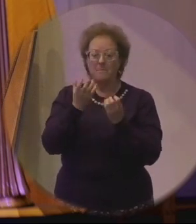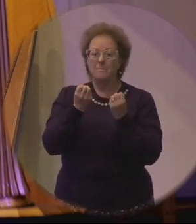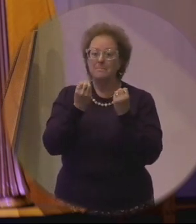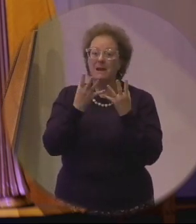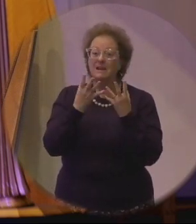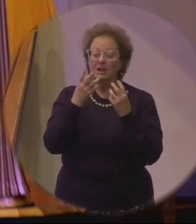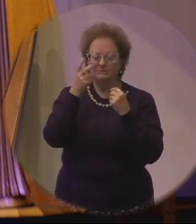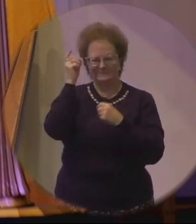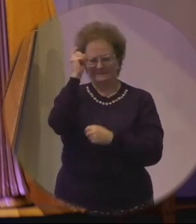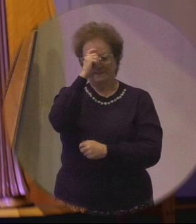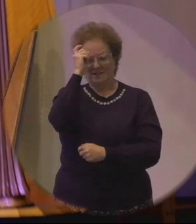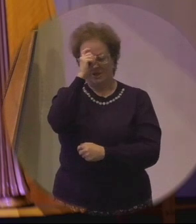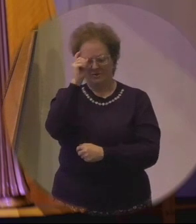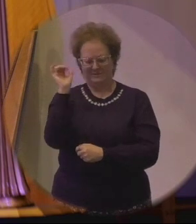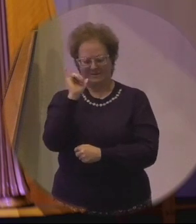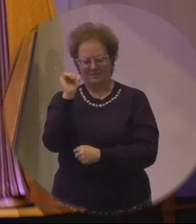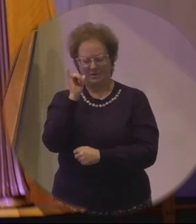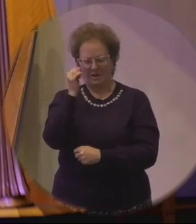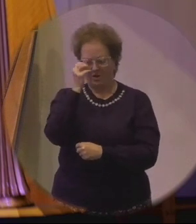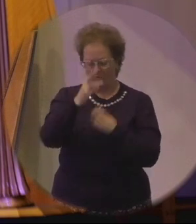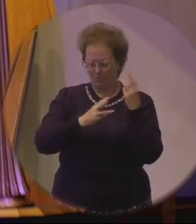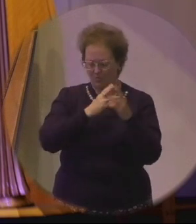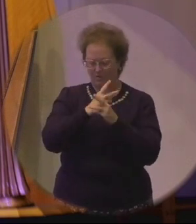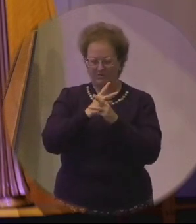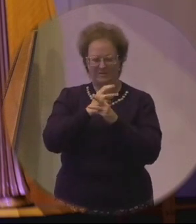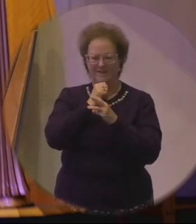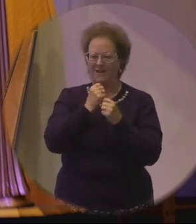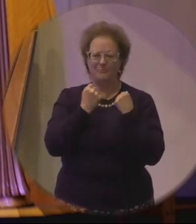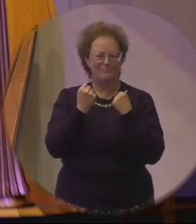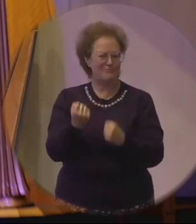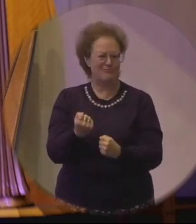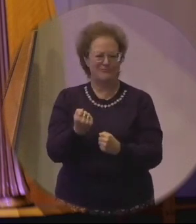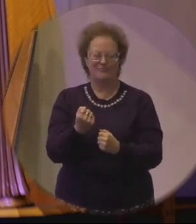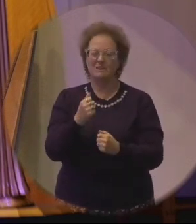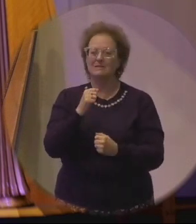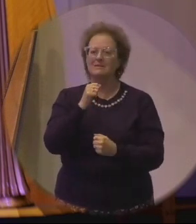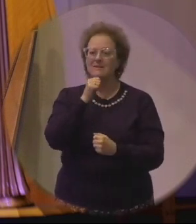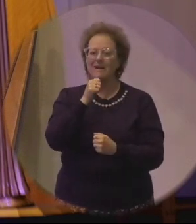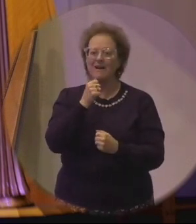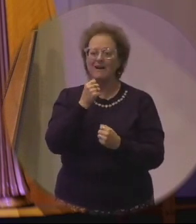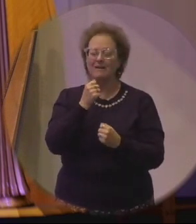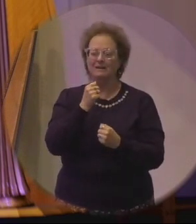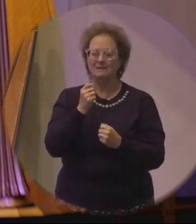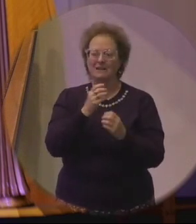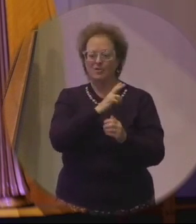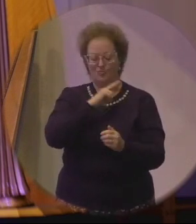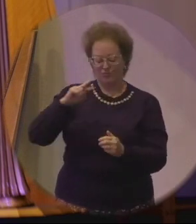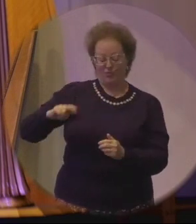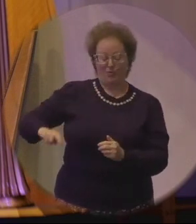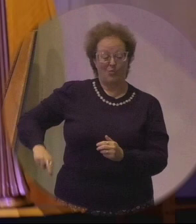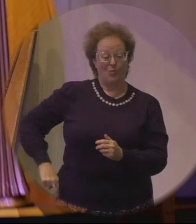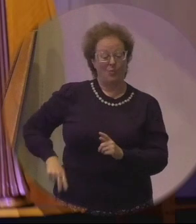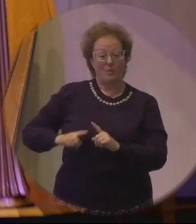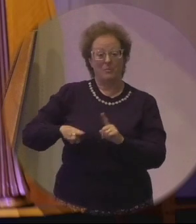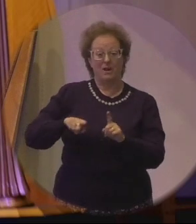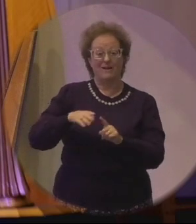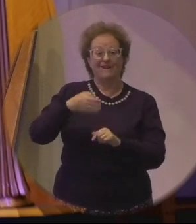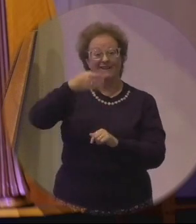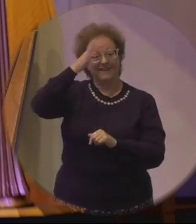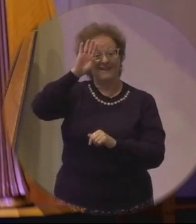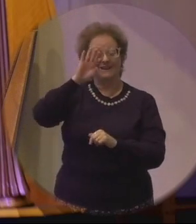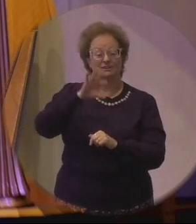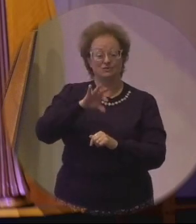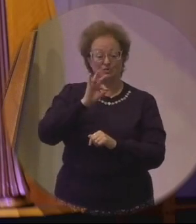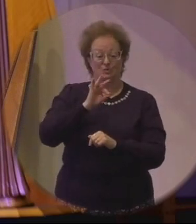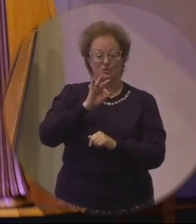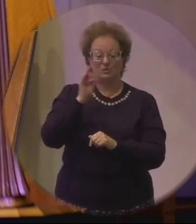were wise according to the world's standards. Not many were powerful. Not many were of noble birth. But God chose what is